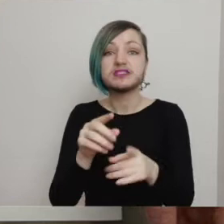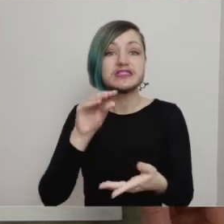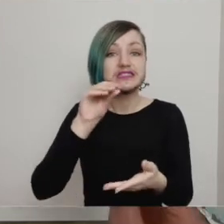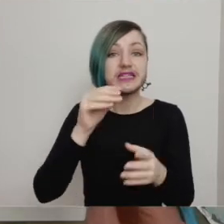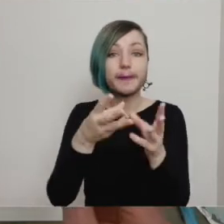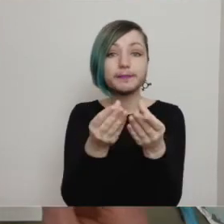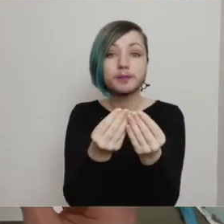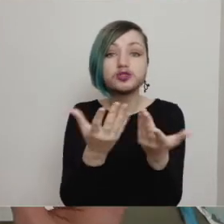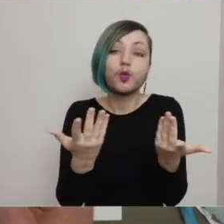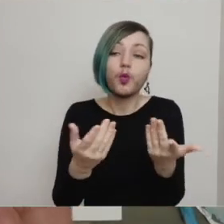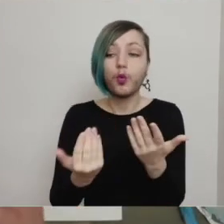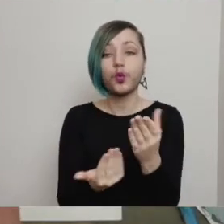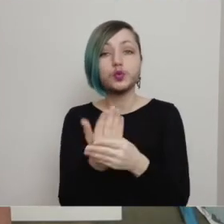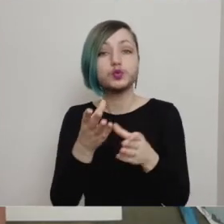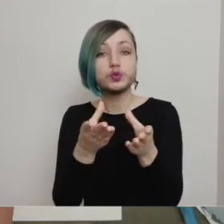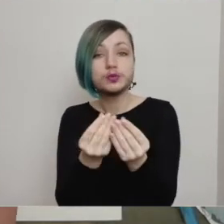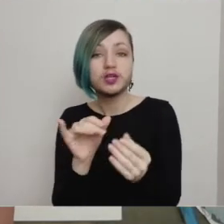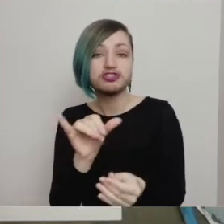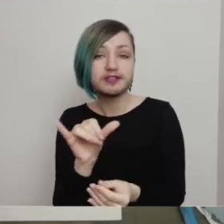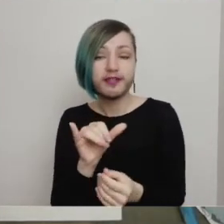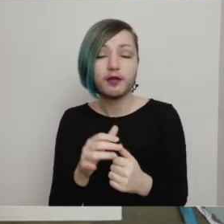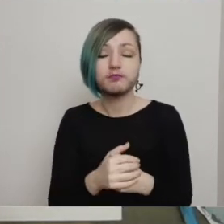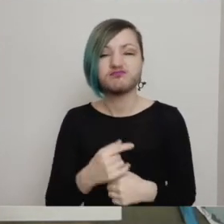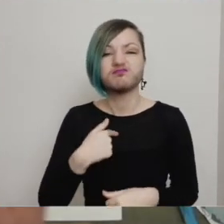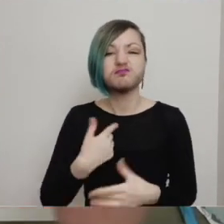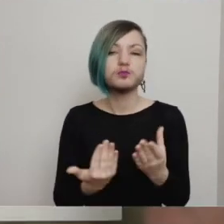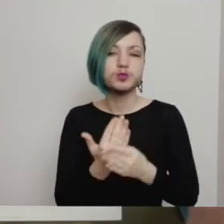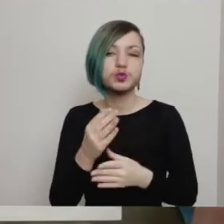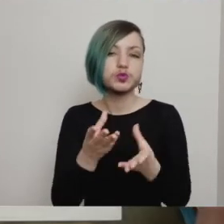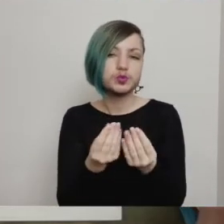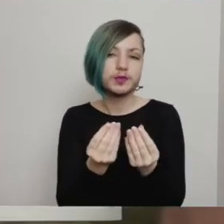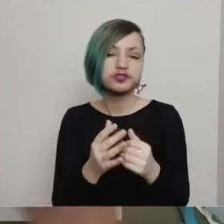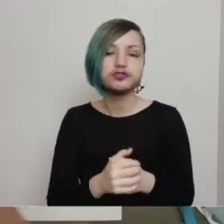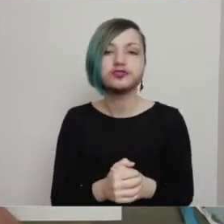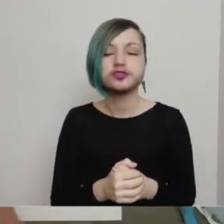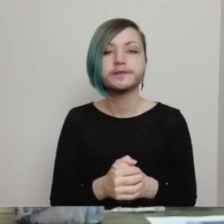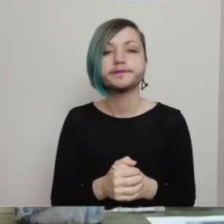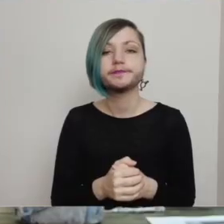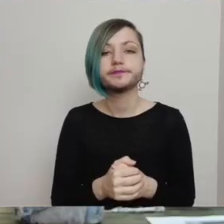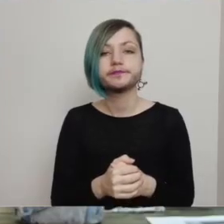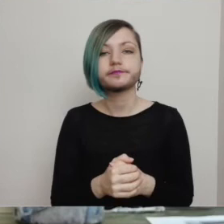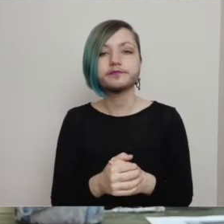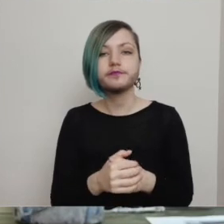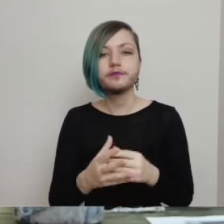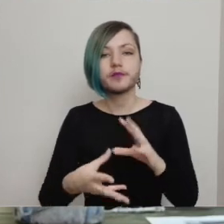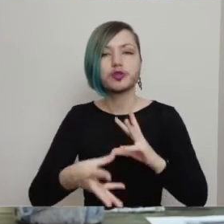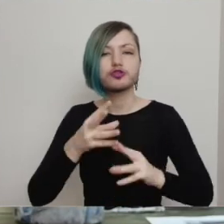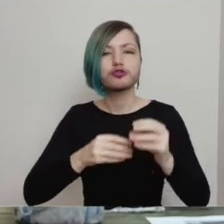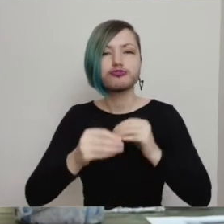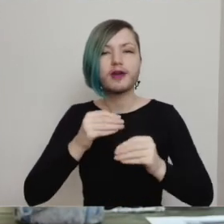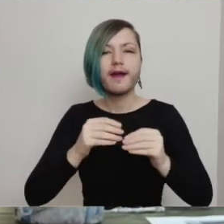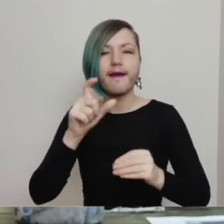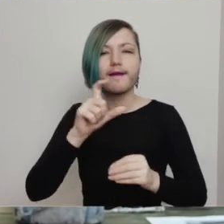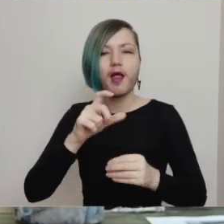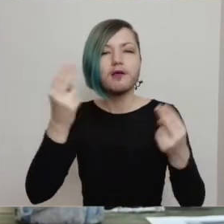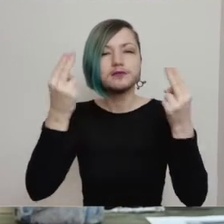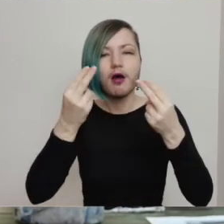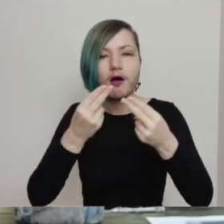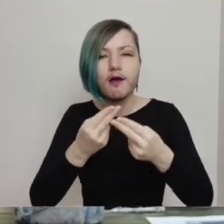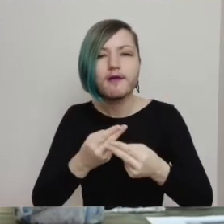or you can get another bit. I'm just going to get another bit here. And I'm going to make a darker